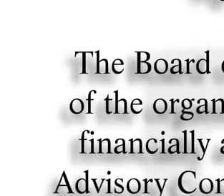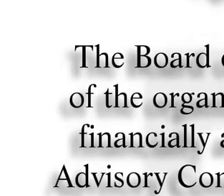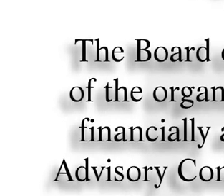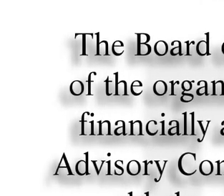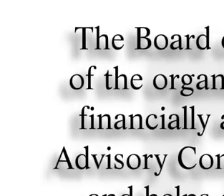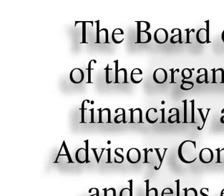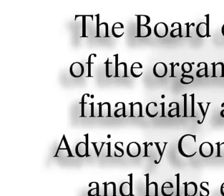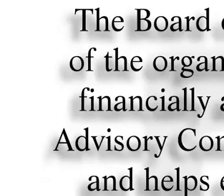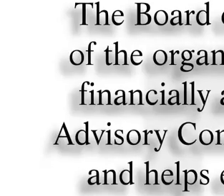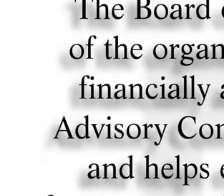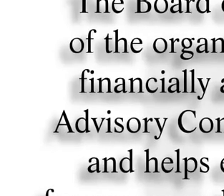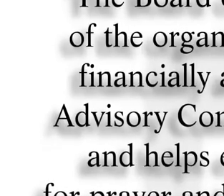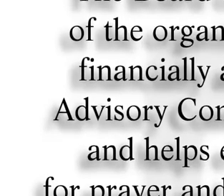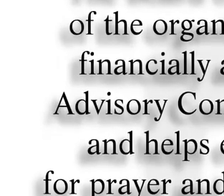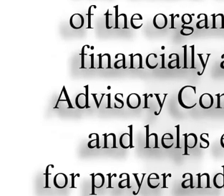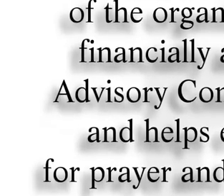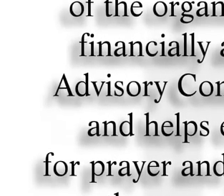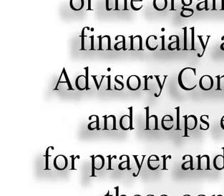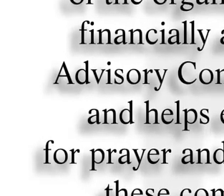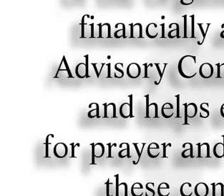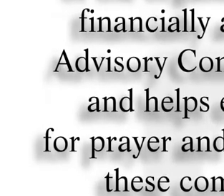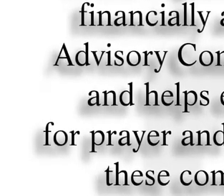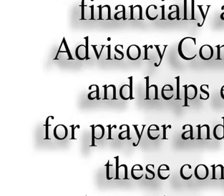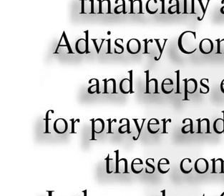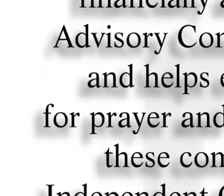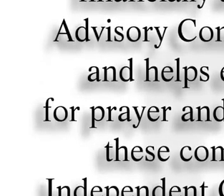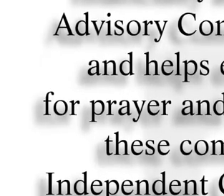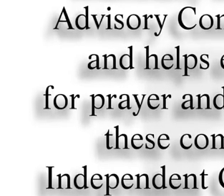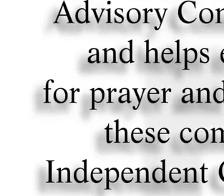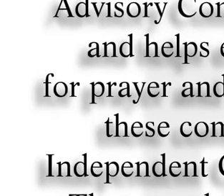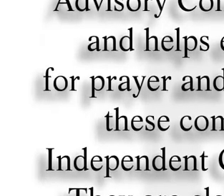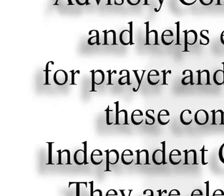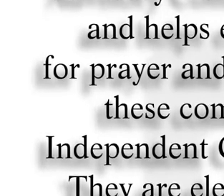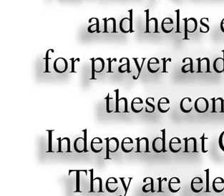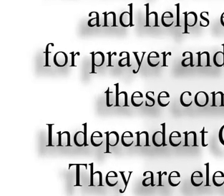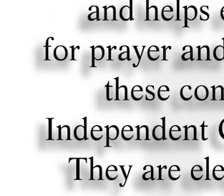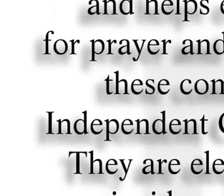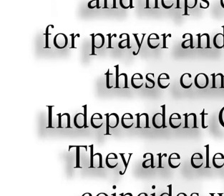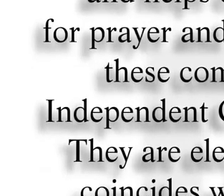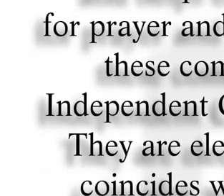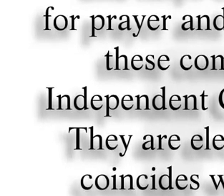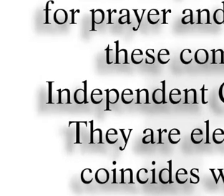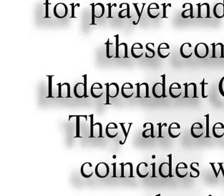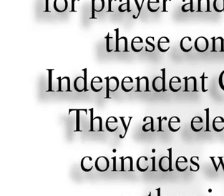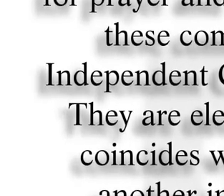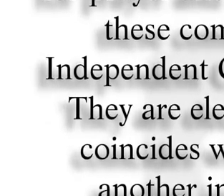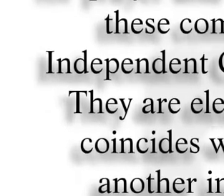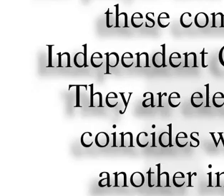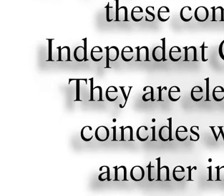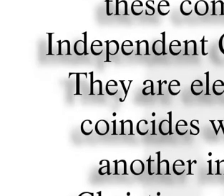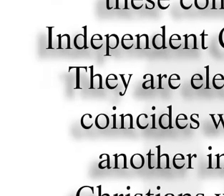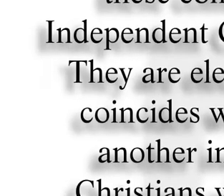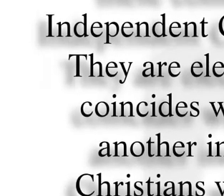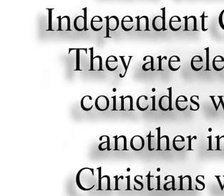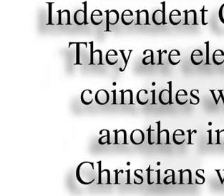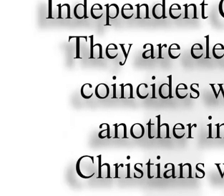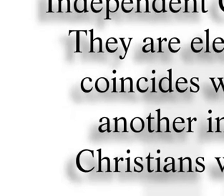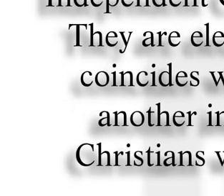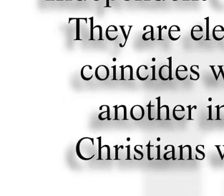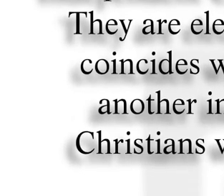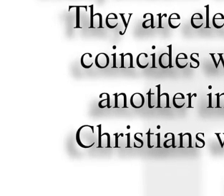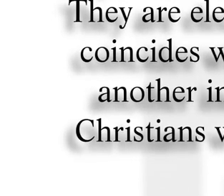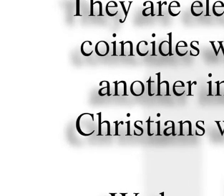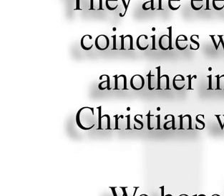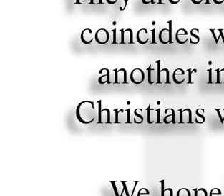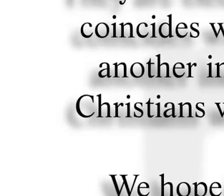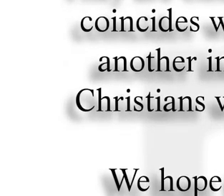I'm constrained to be. Let thy goodness, like